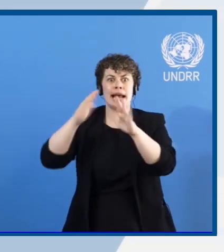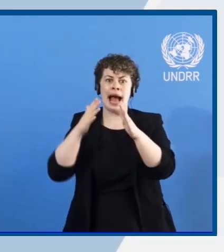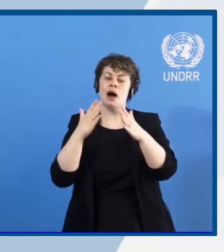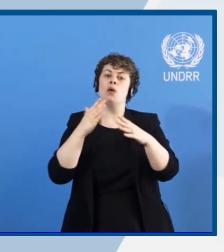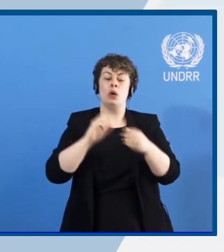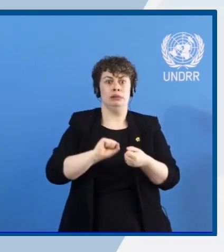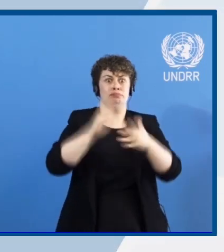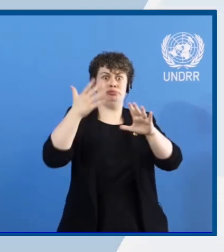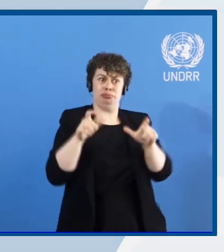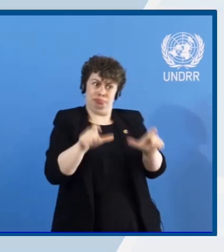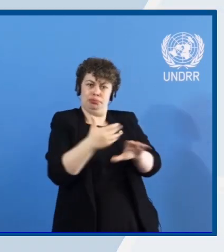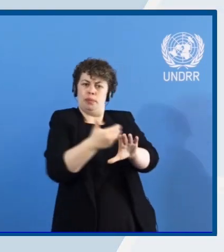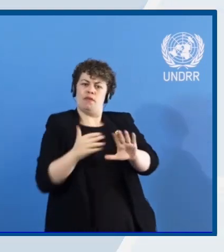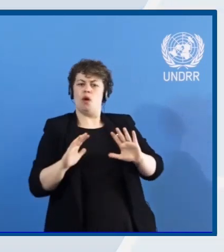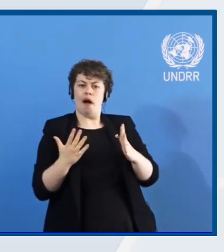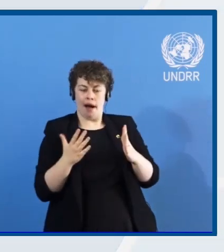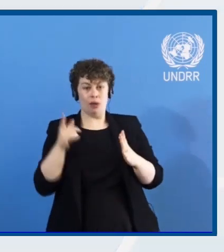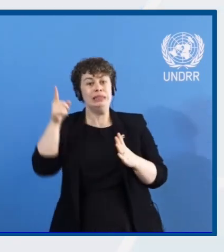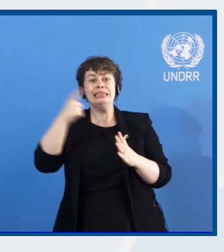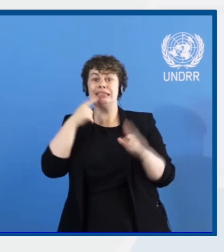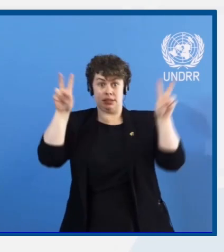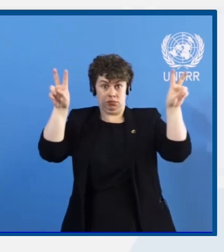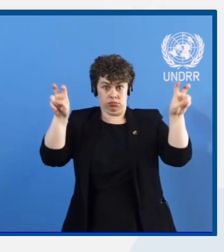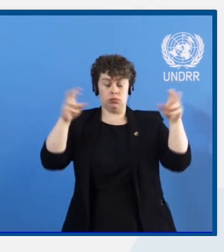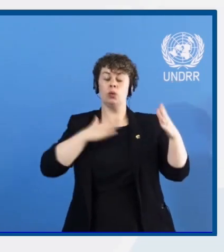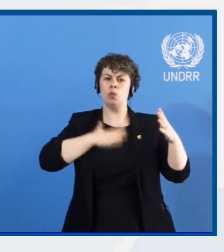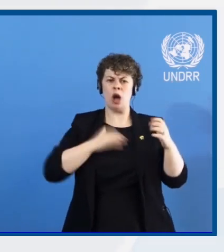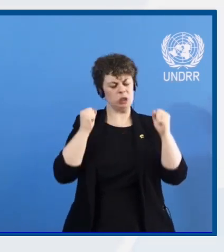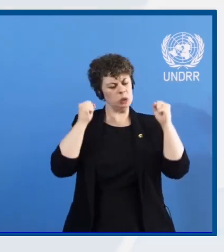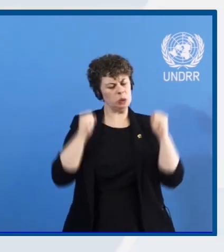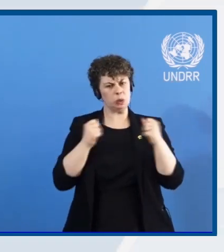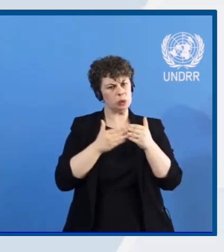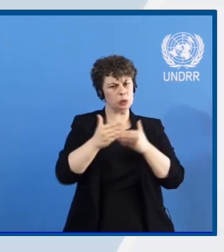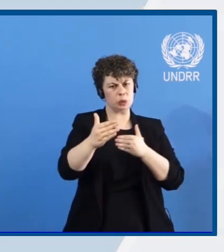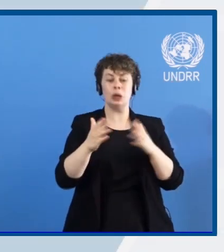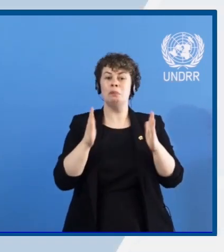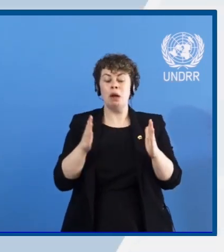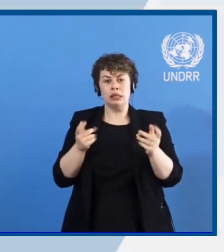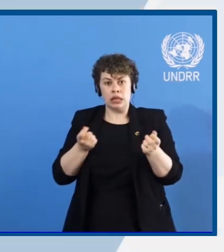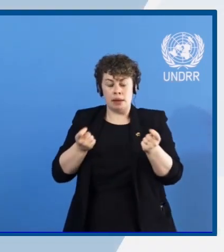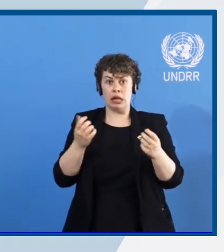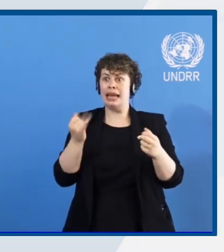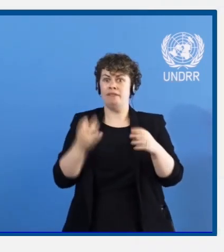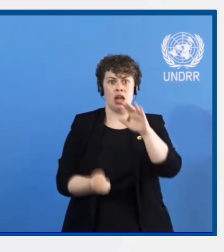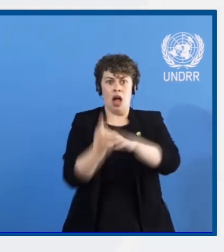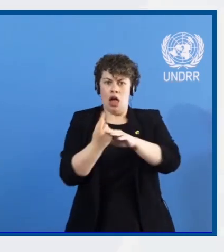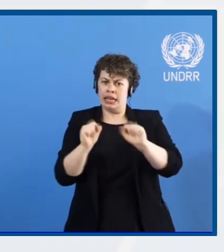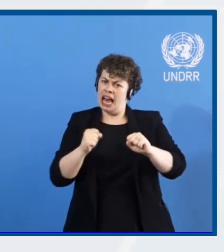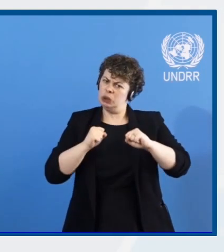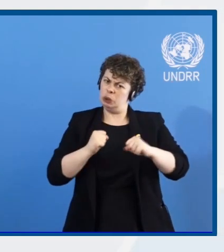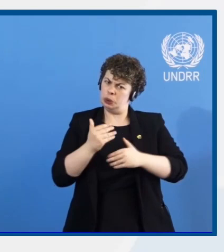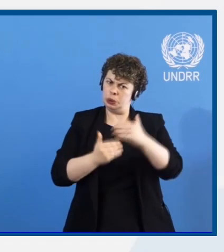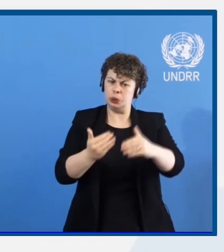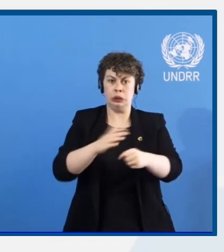de-risking investment. It says, to build a lasting resilience, the ability to cope with shock, to adapt to stress, and ultimately